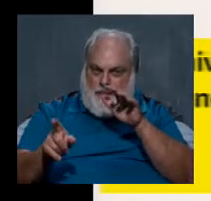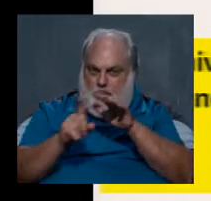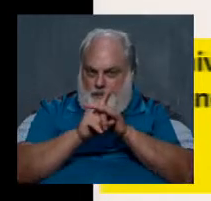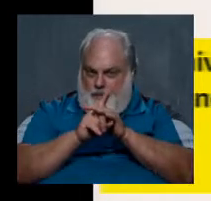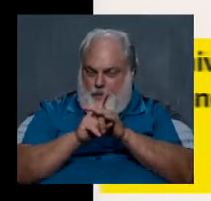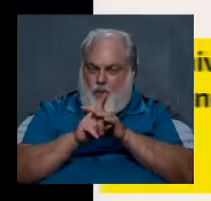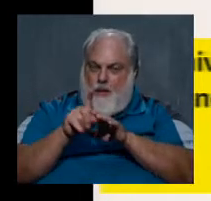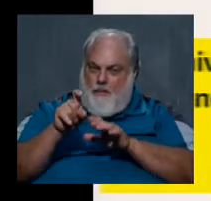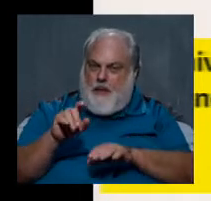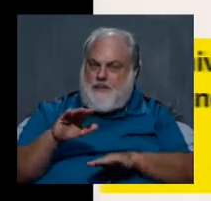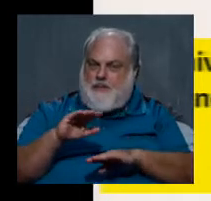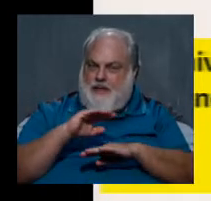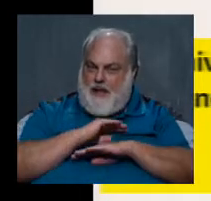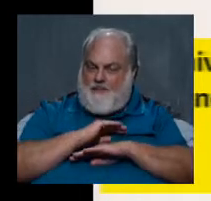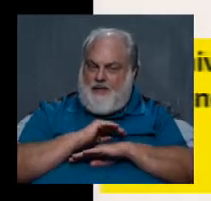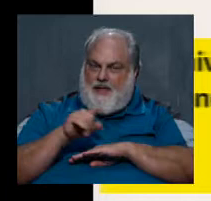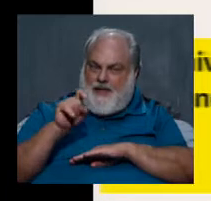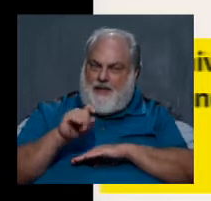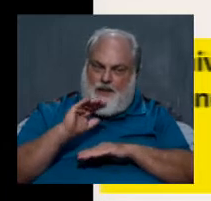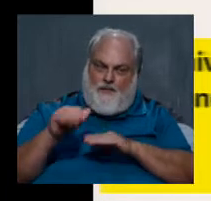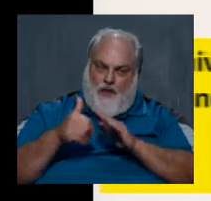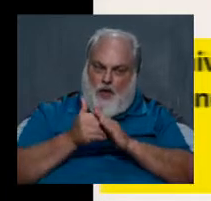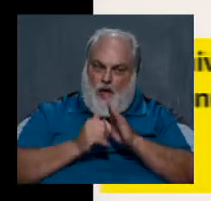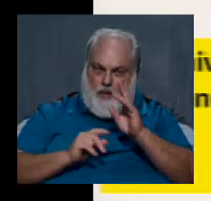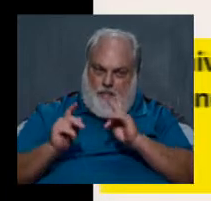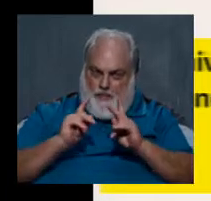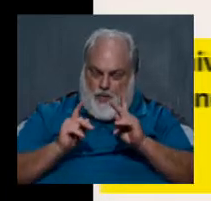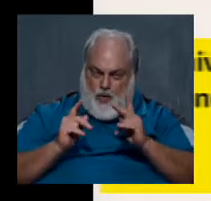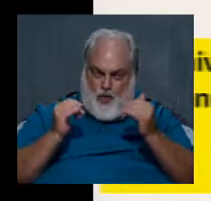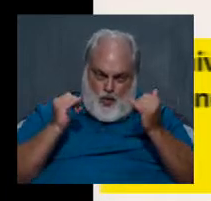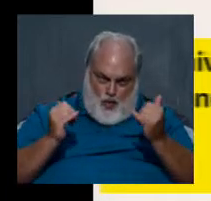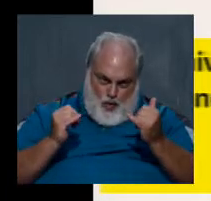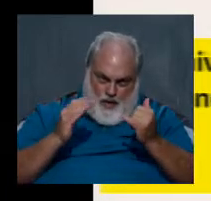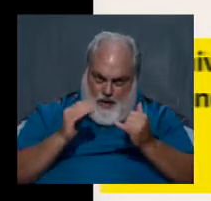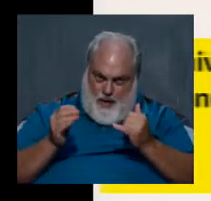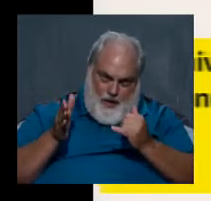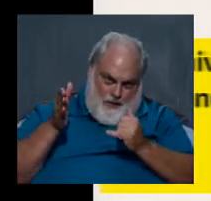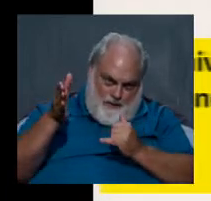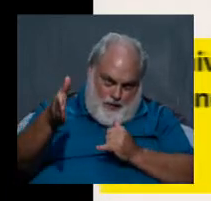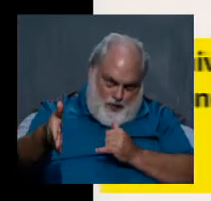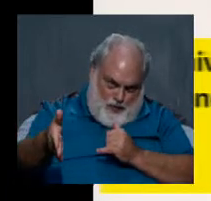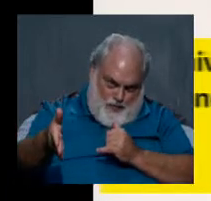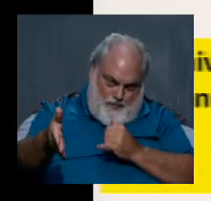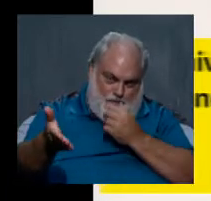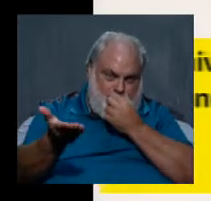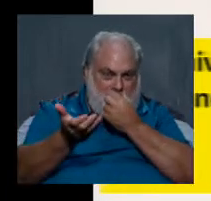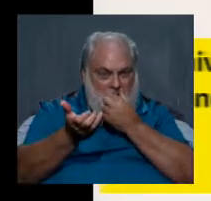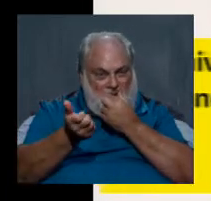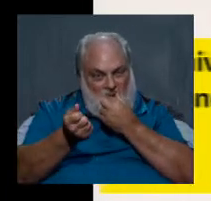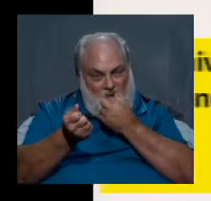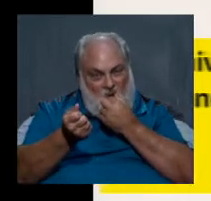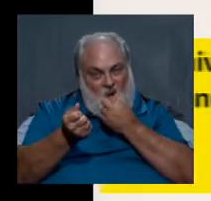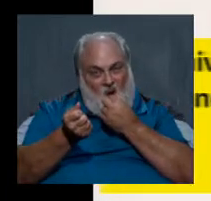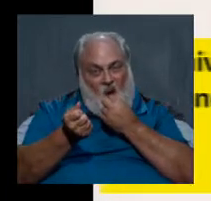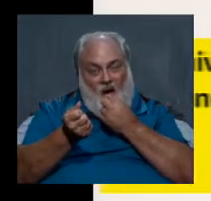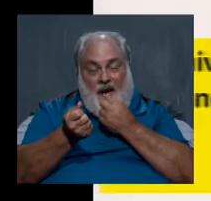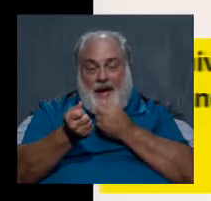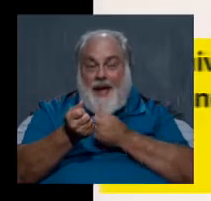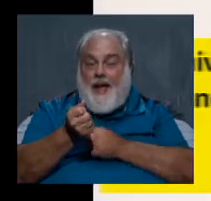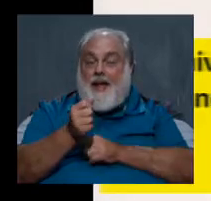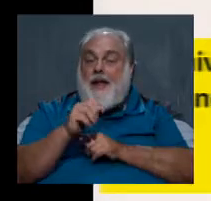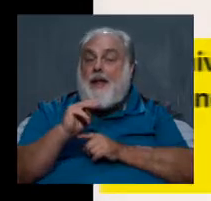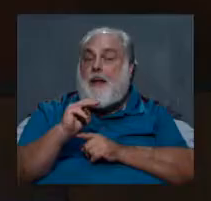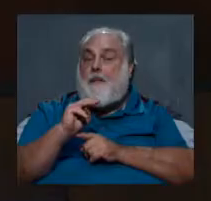meet the needs of all citizens current and future. And I'm not saying any millennials here